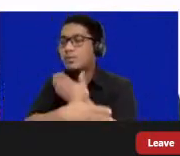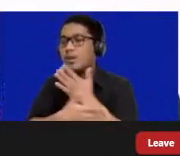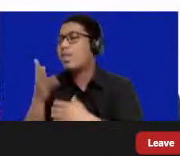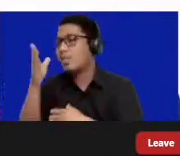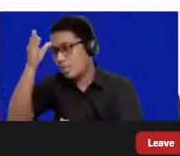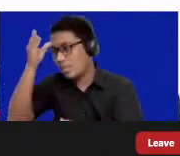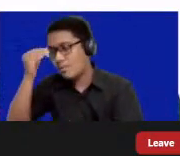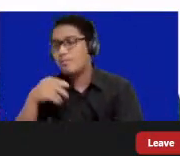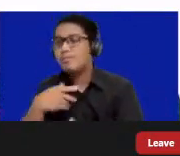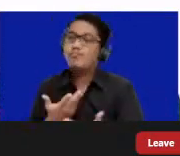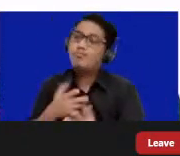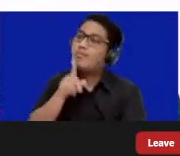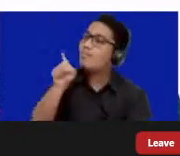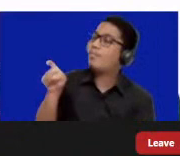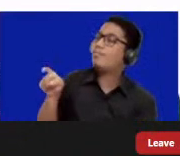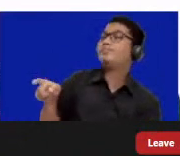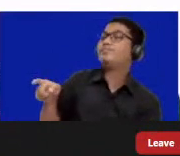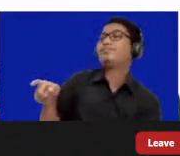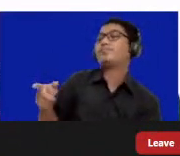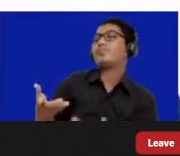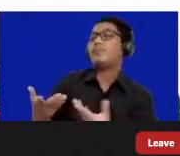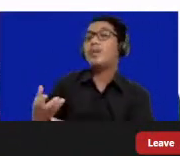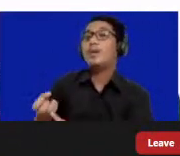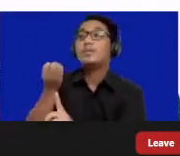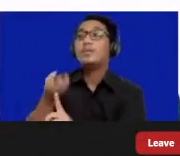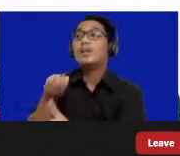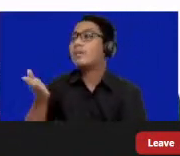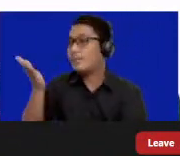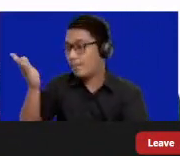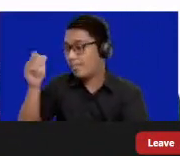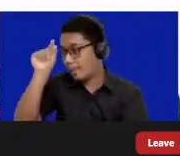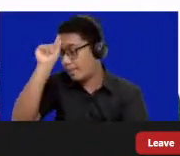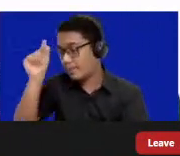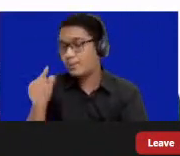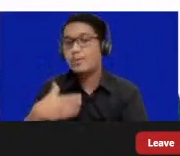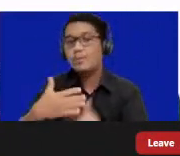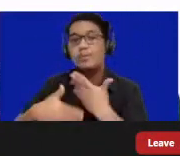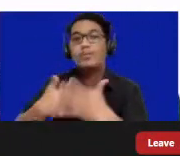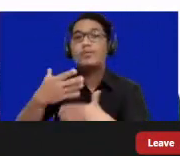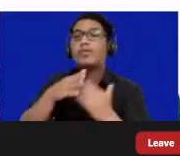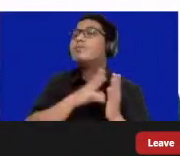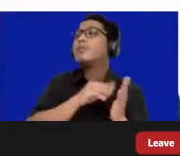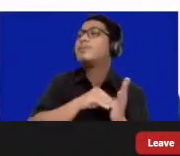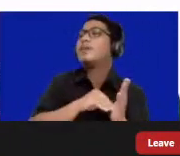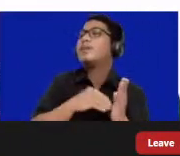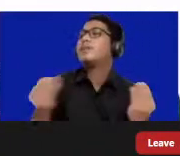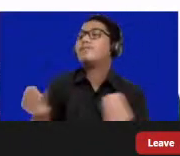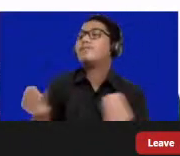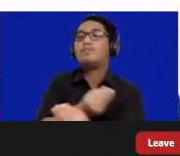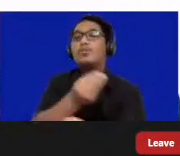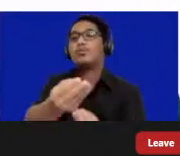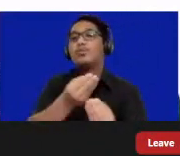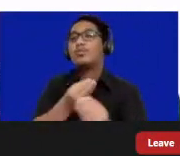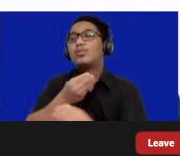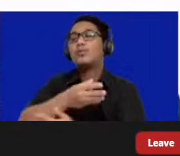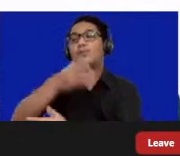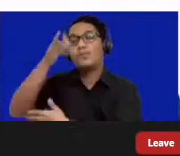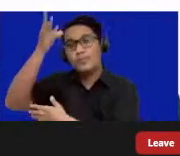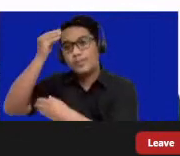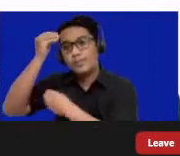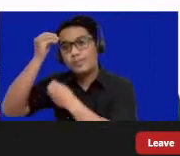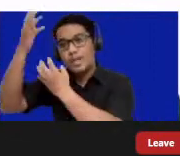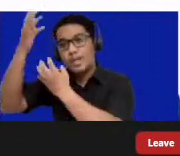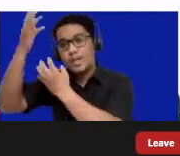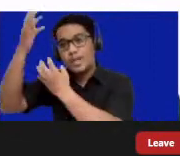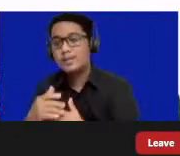suggestion for the learning process and the knowledge exchange to also transcend in discussing these issues, the gender equality,